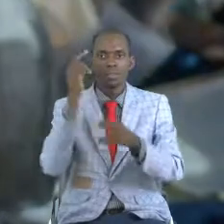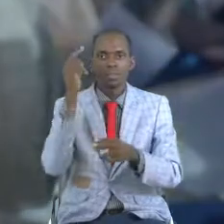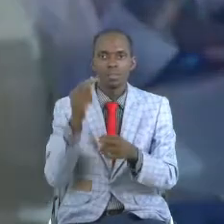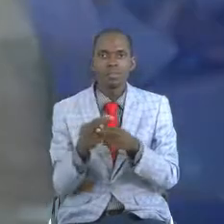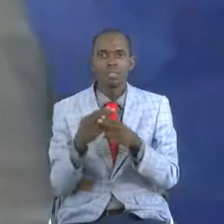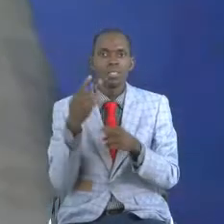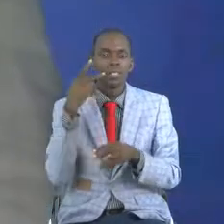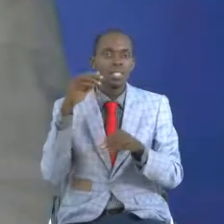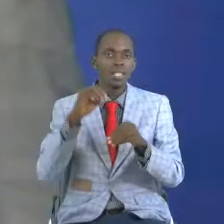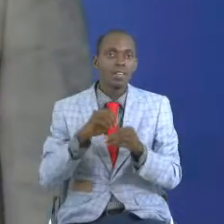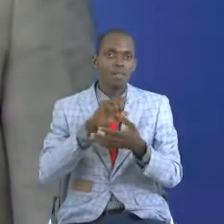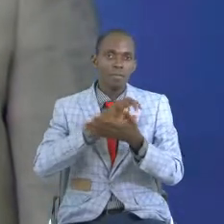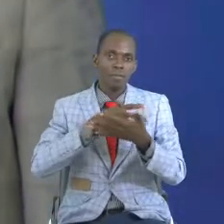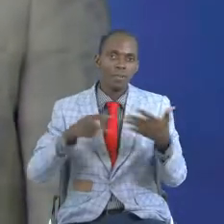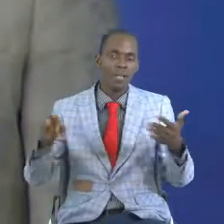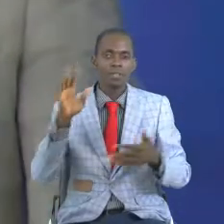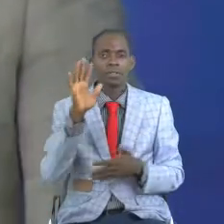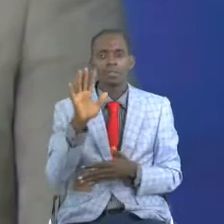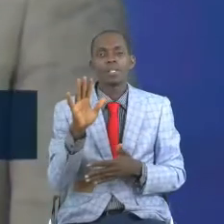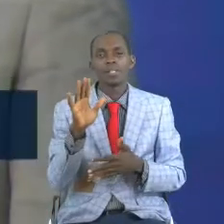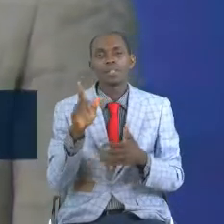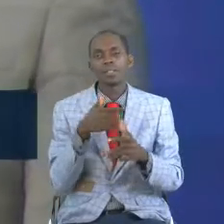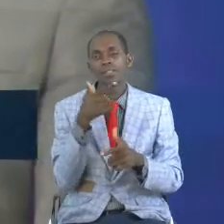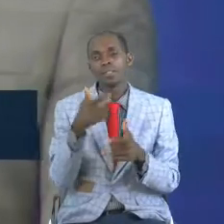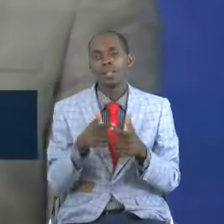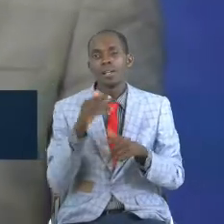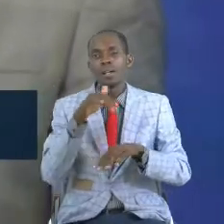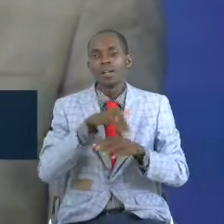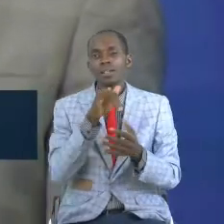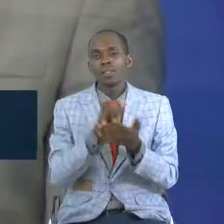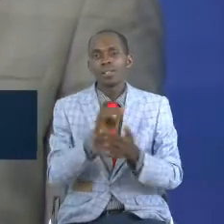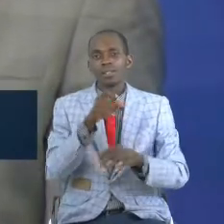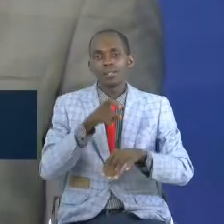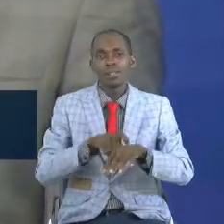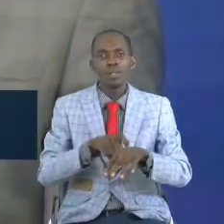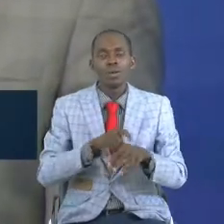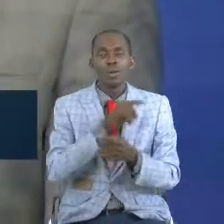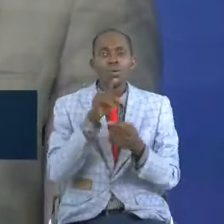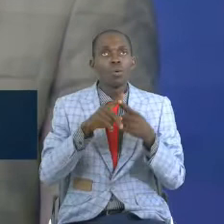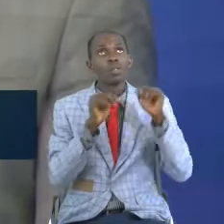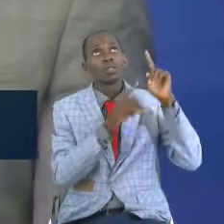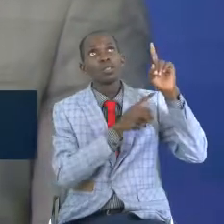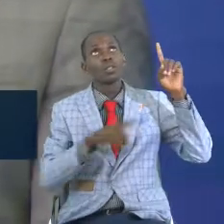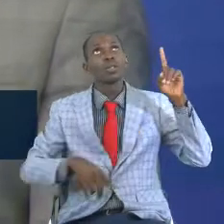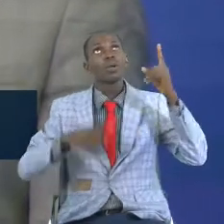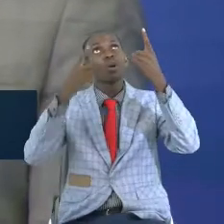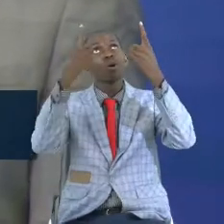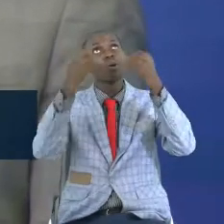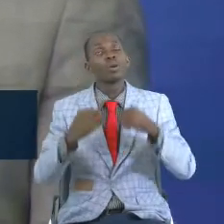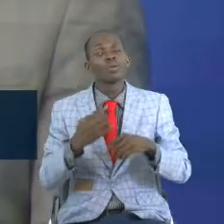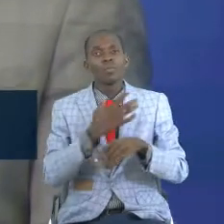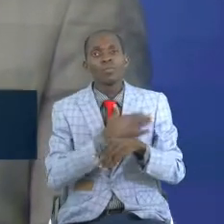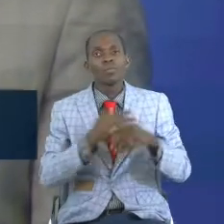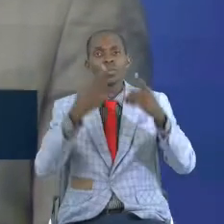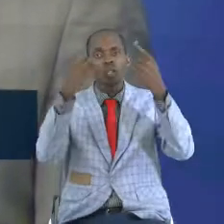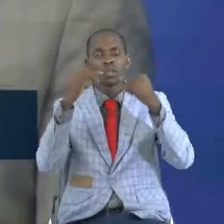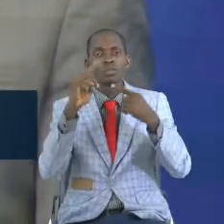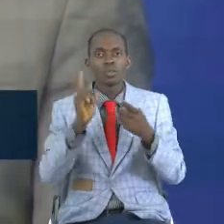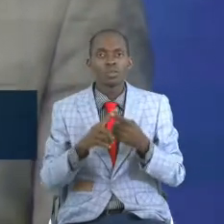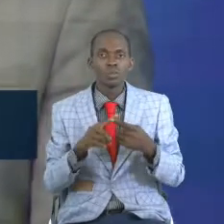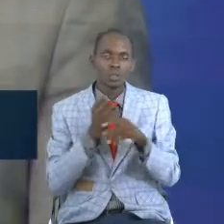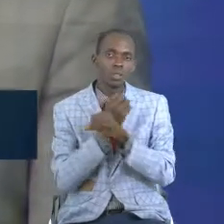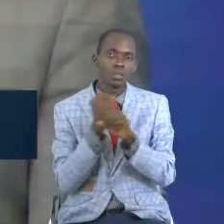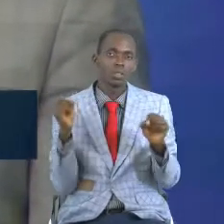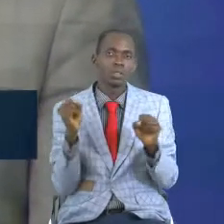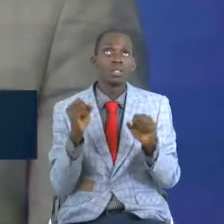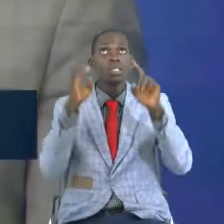5. Then, at that time, when the Lord comes, and he comes to save, he